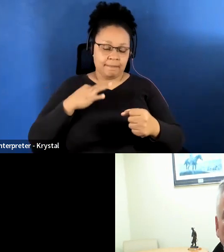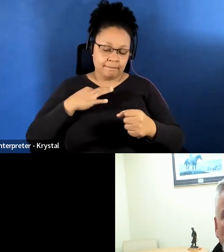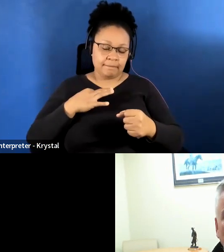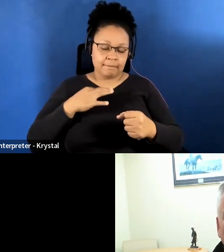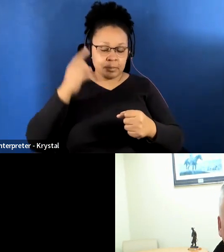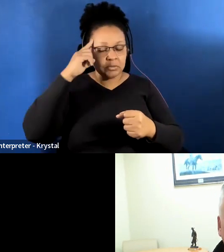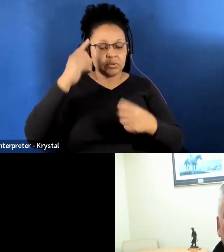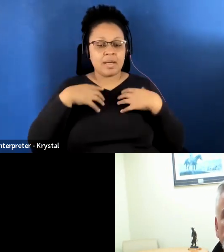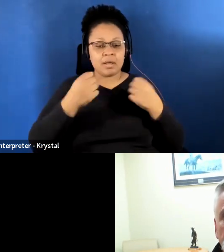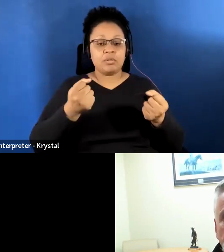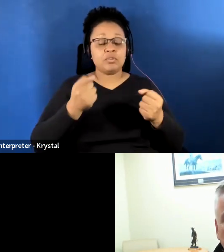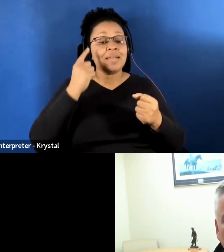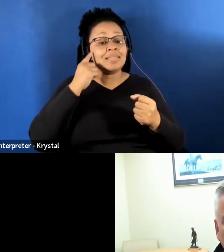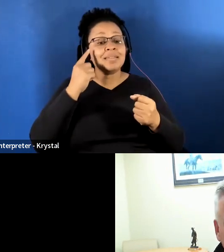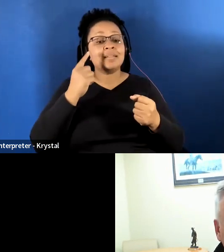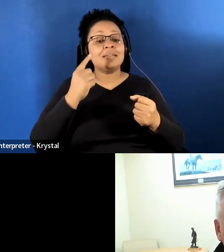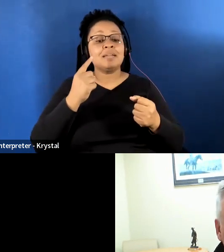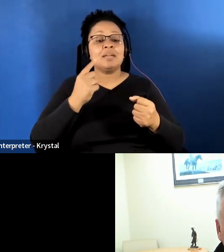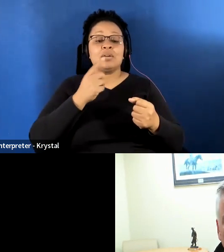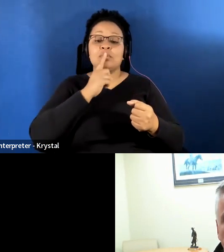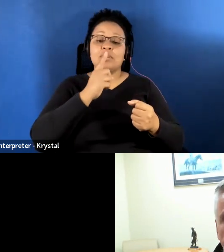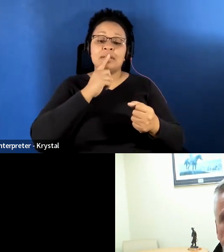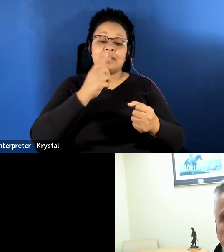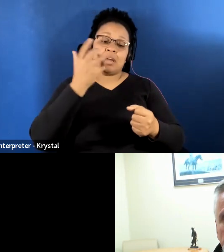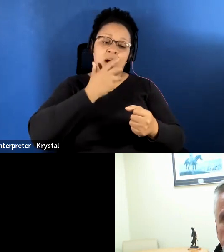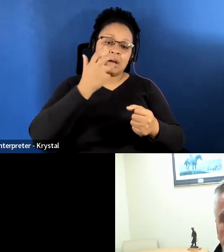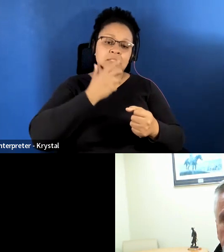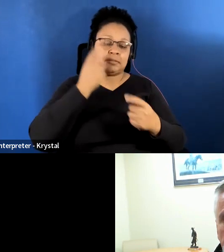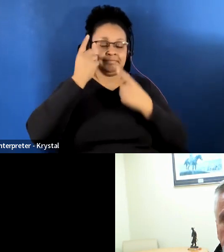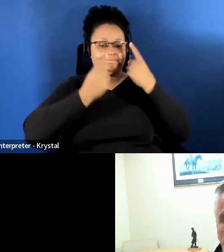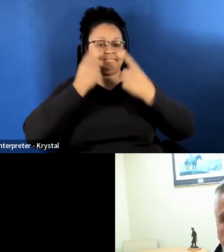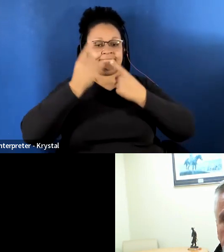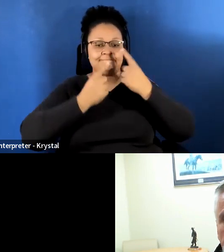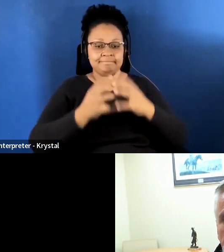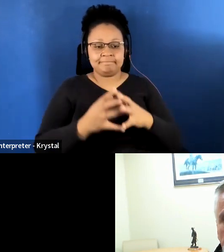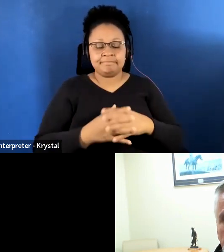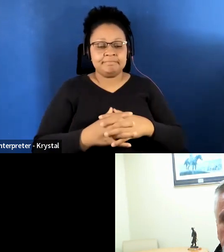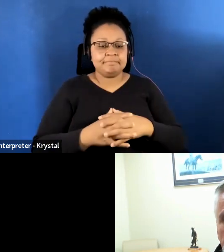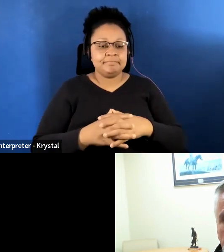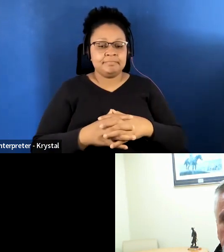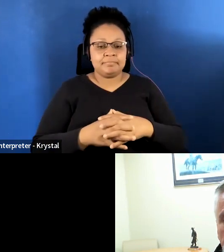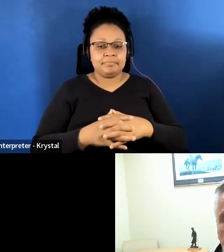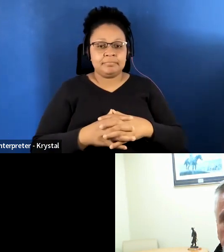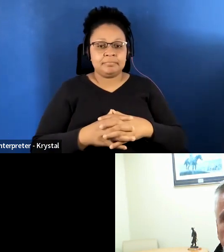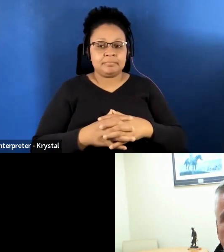So I think that is a really awesome consideration.